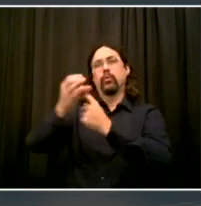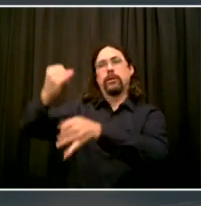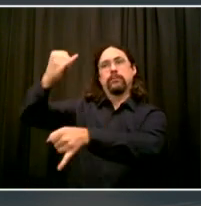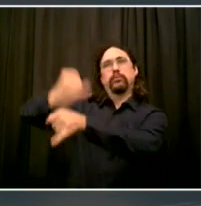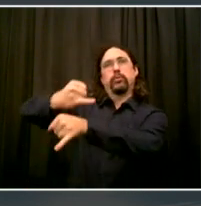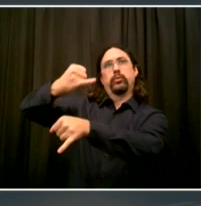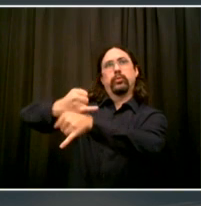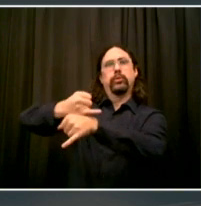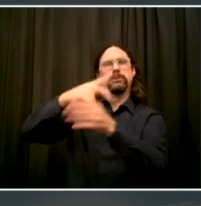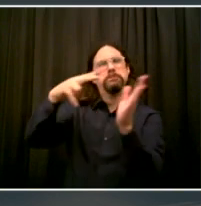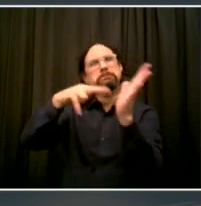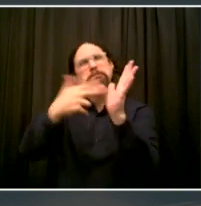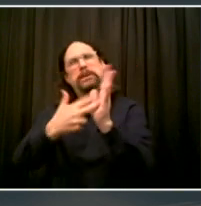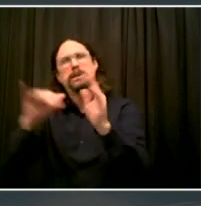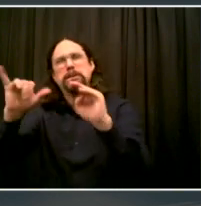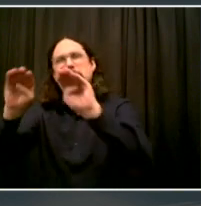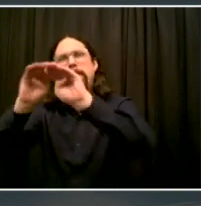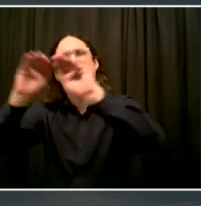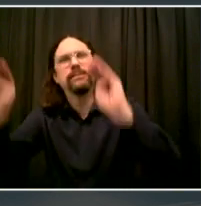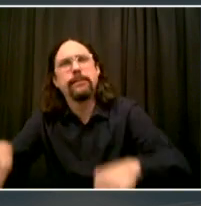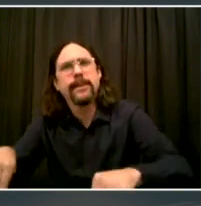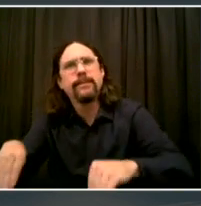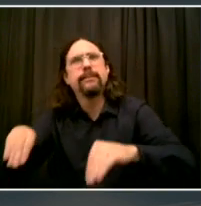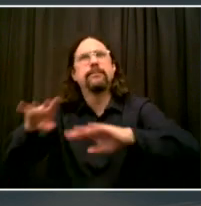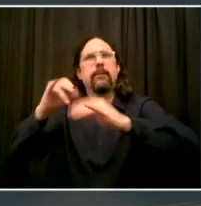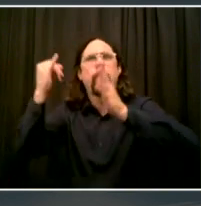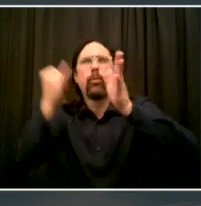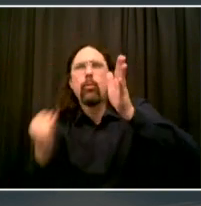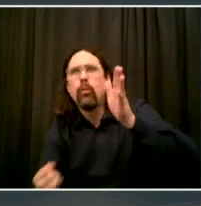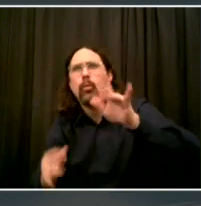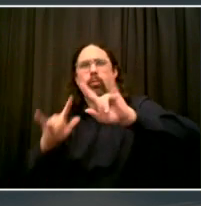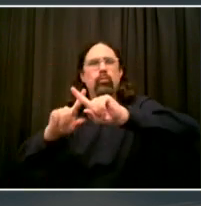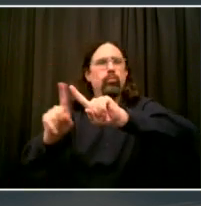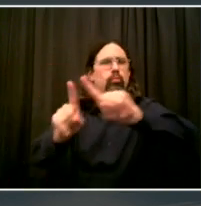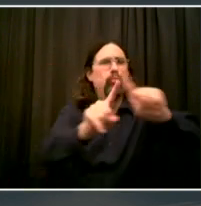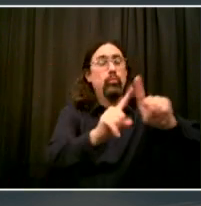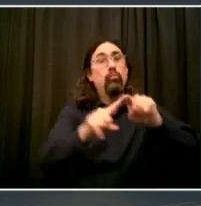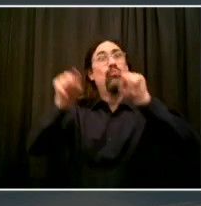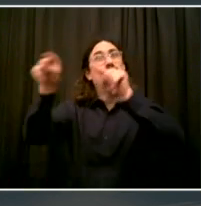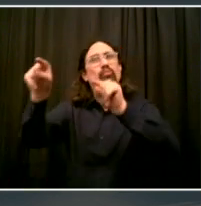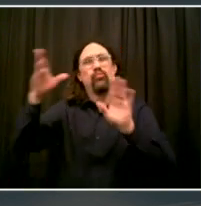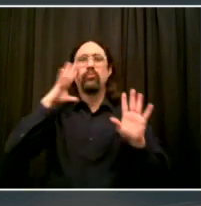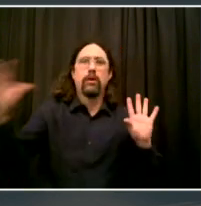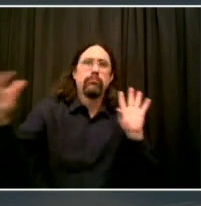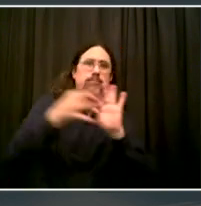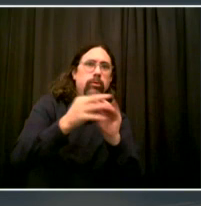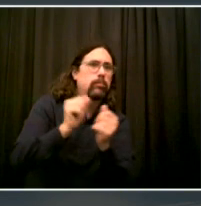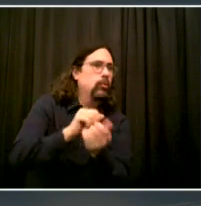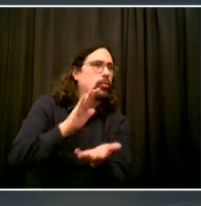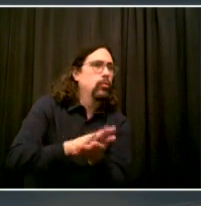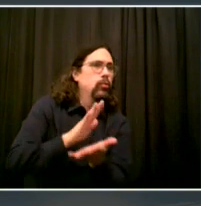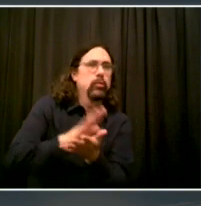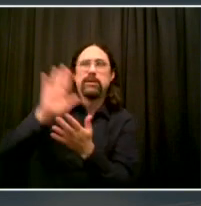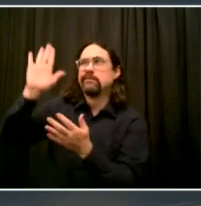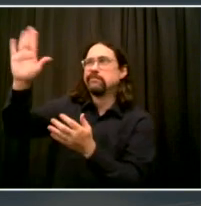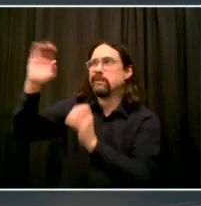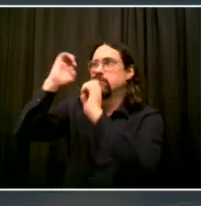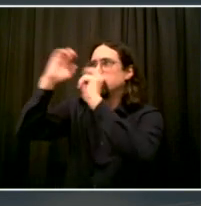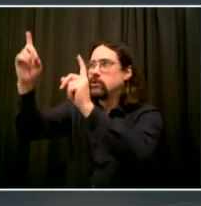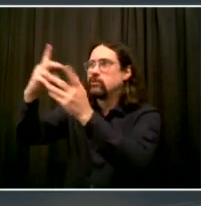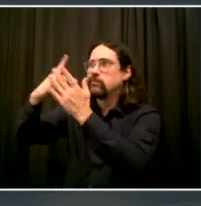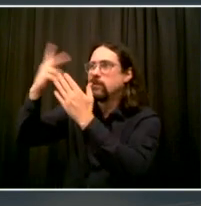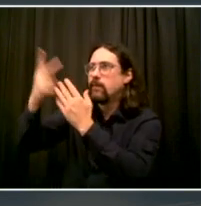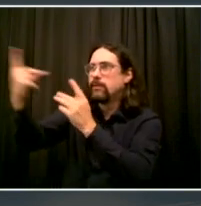supports. And finally, we will have some availability by the start of the school year. We are building it, as the mayor said, as we're going, with